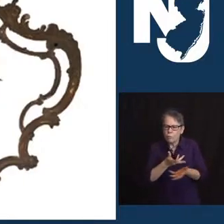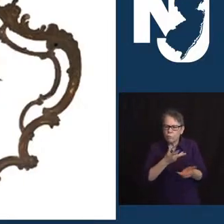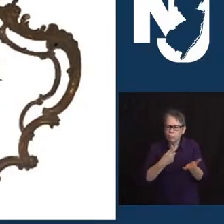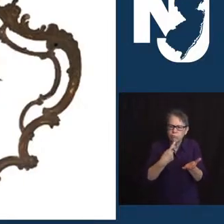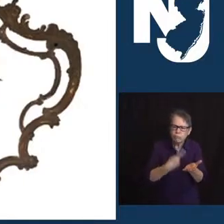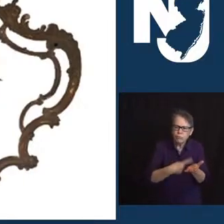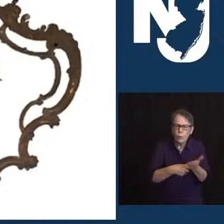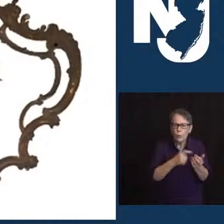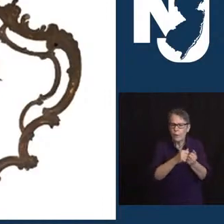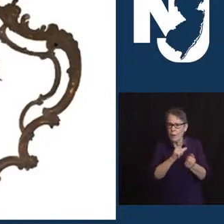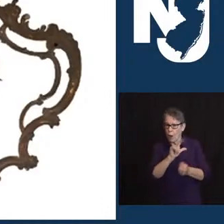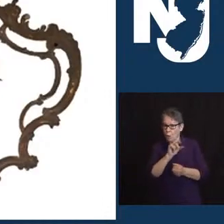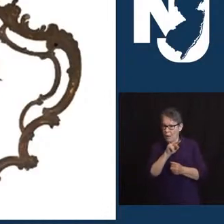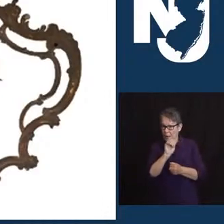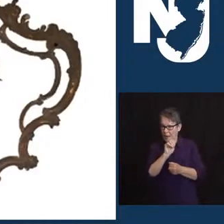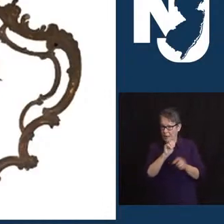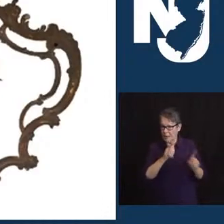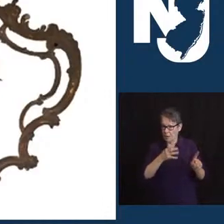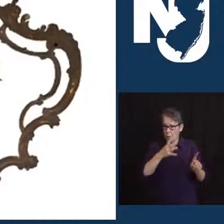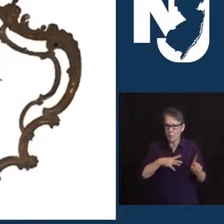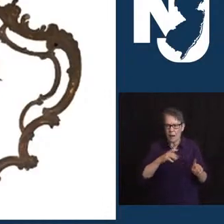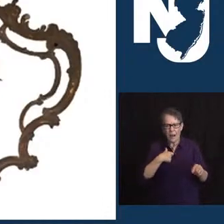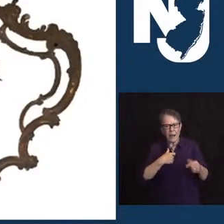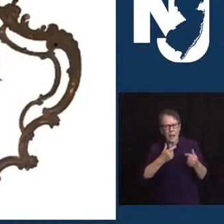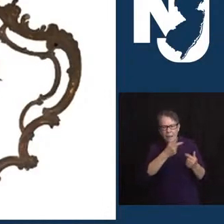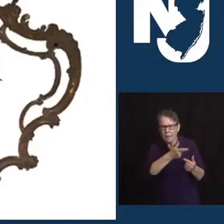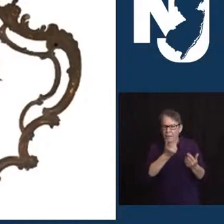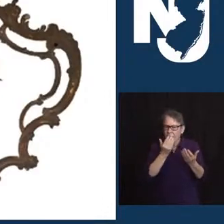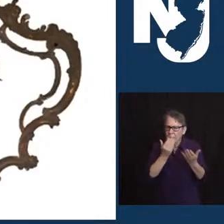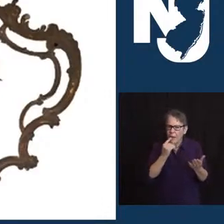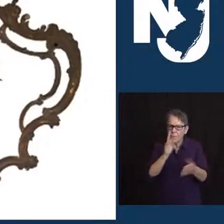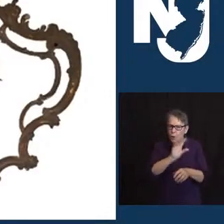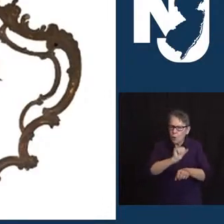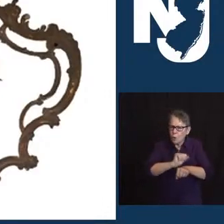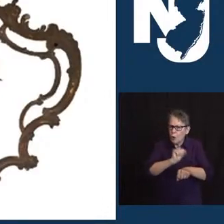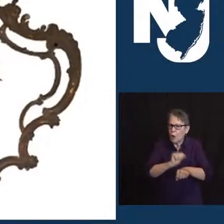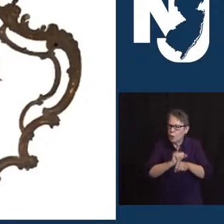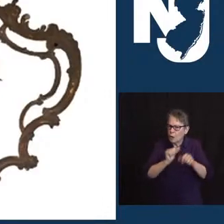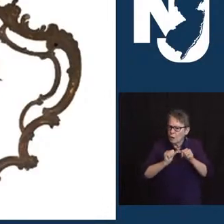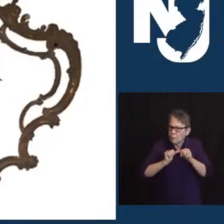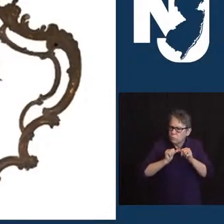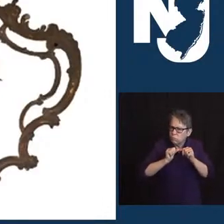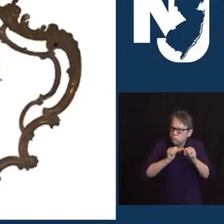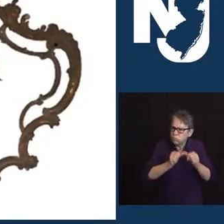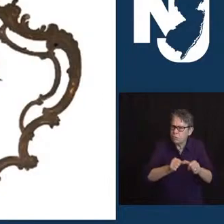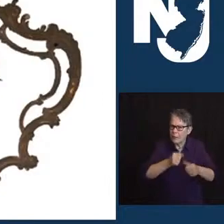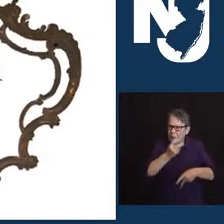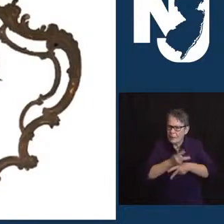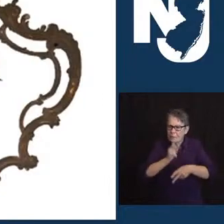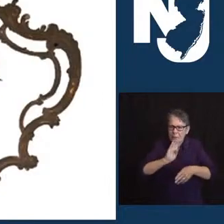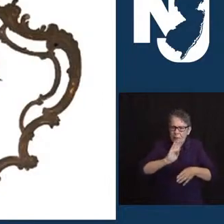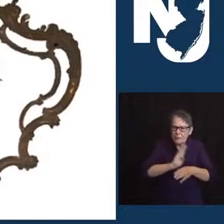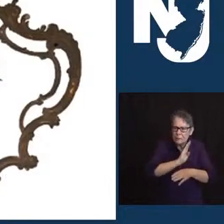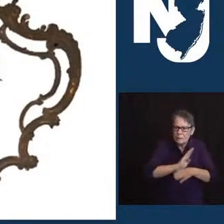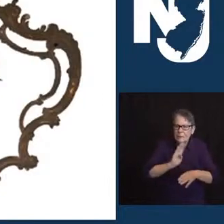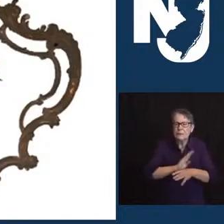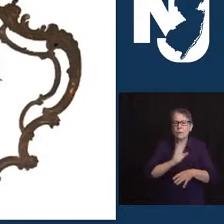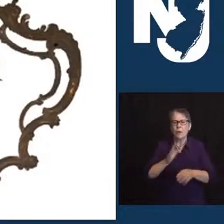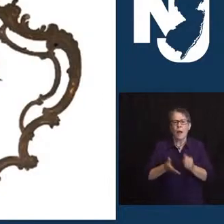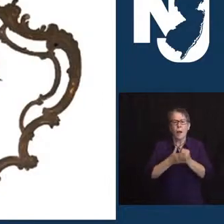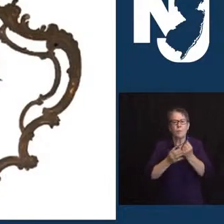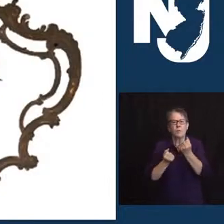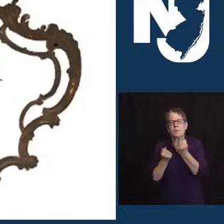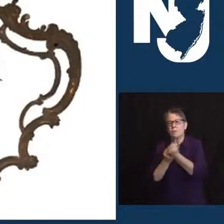her longstanding commitment, not just to her clients and team, but to the success of Keyport. And you can visit Lorraine and everyone at